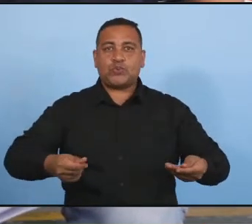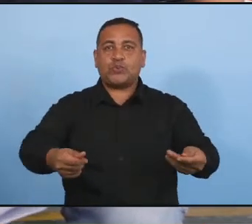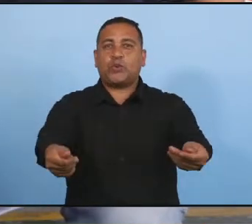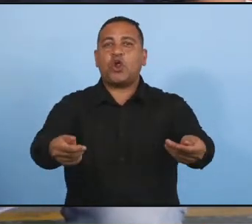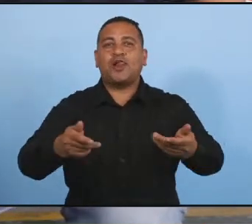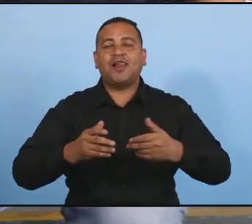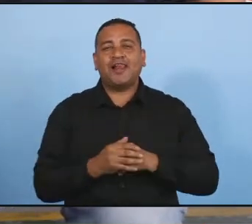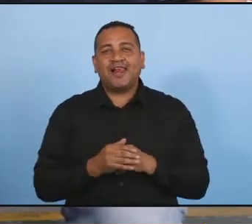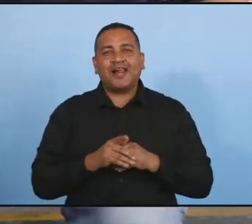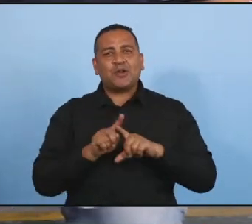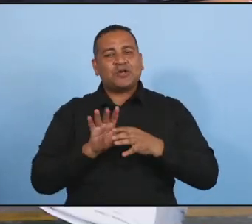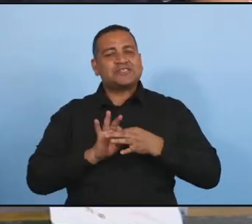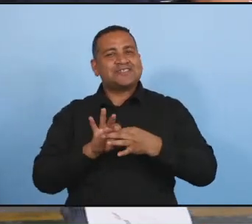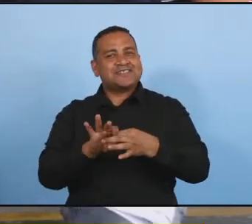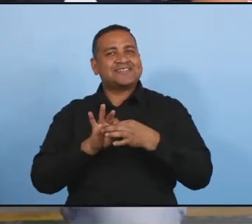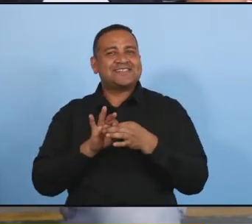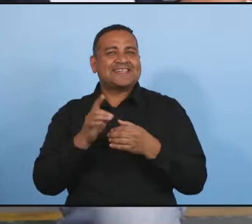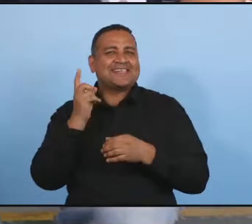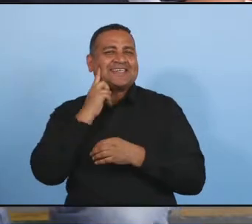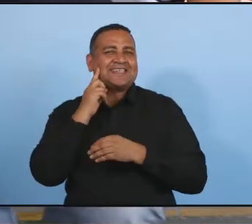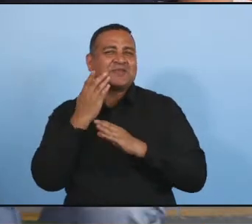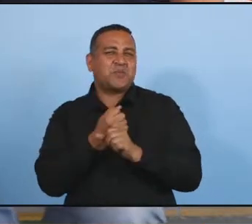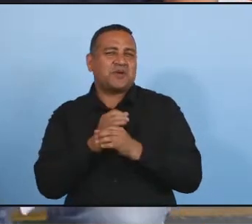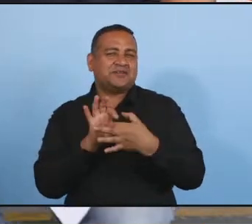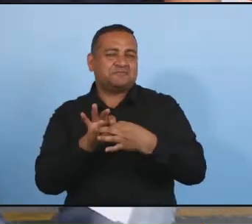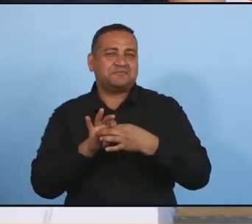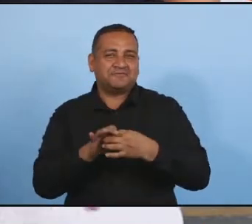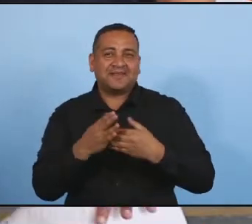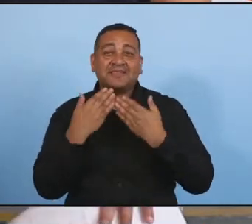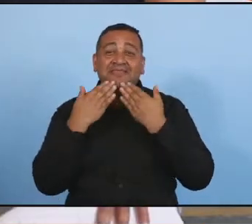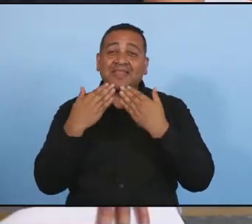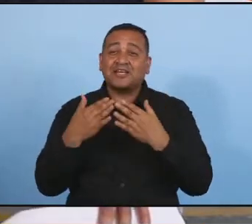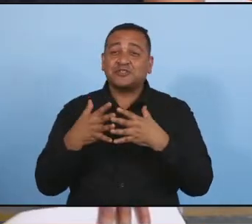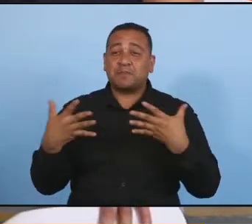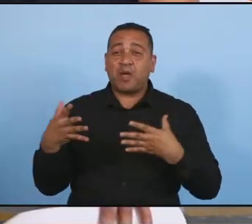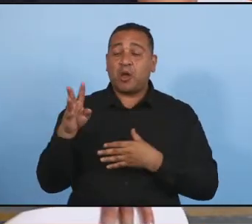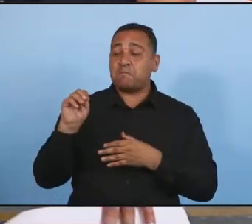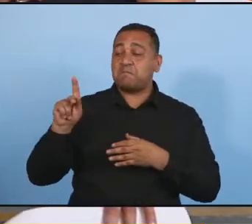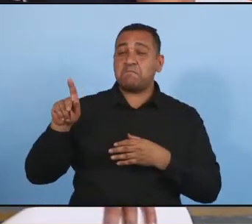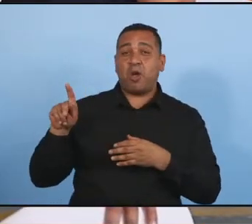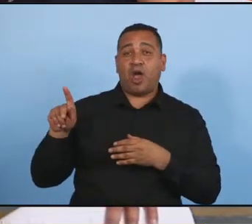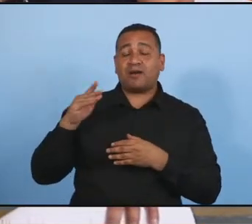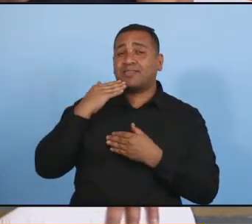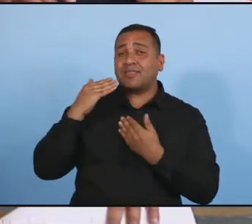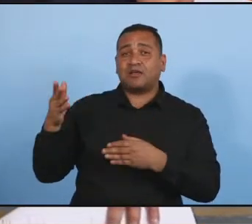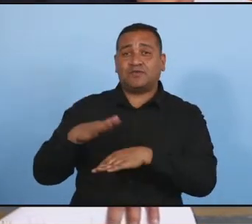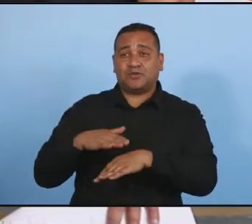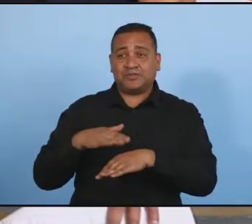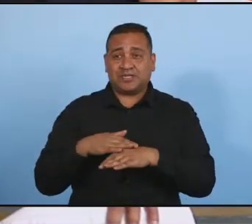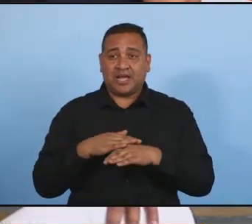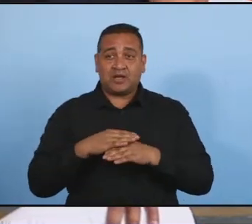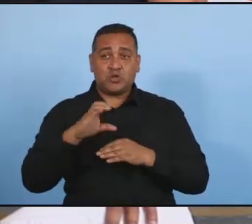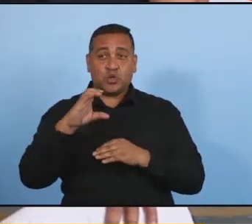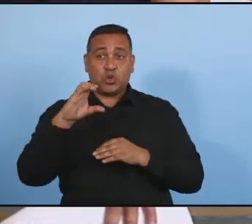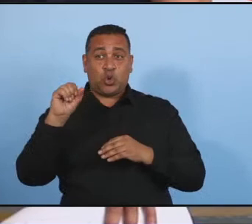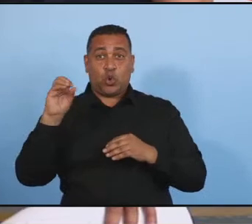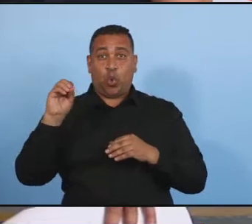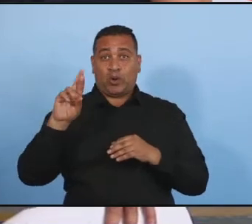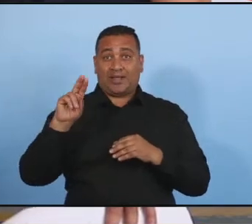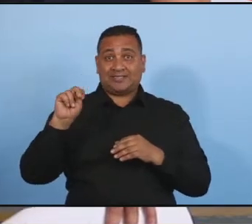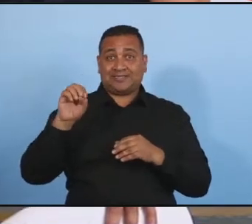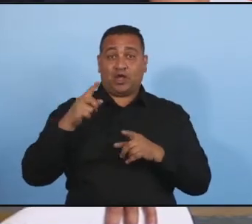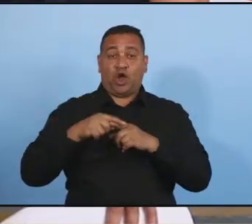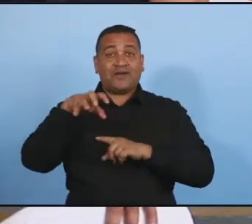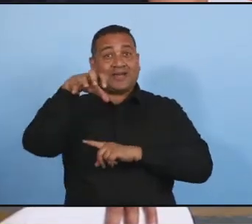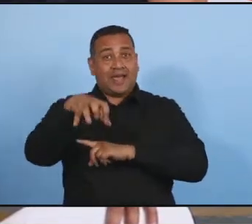really, really well done. Thank you so much. So that is Mark Cornelissen. He is, Cornelissen rather, he is the campus manager